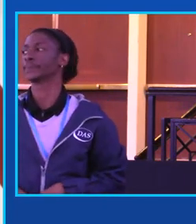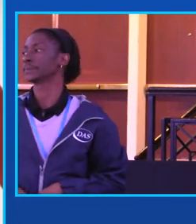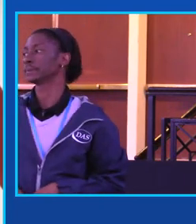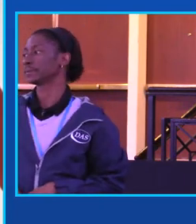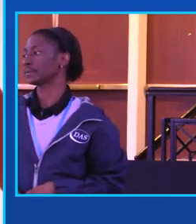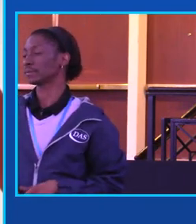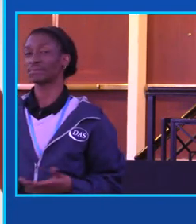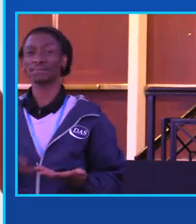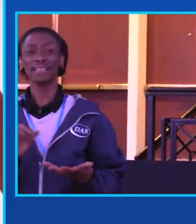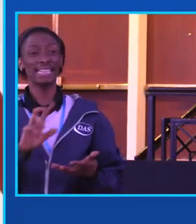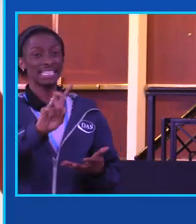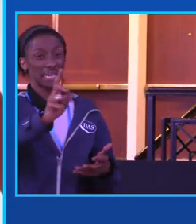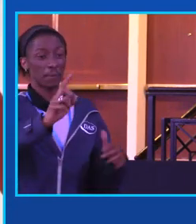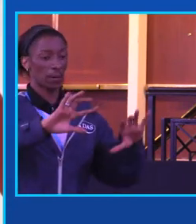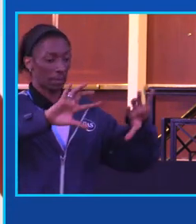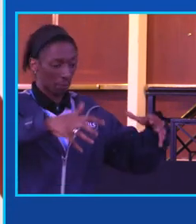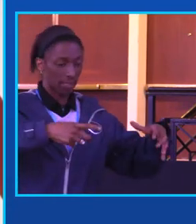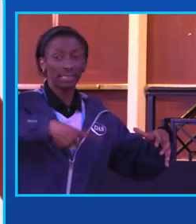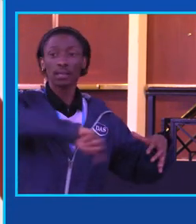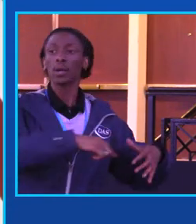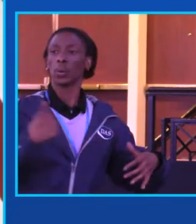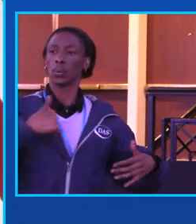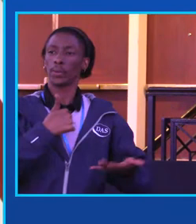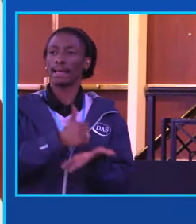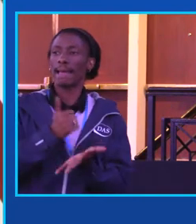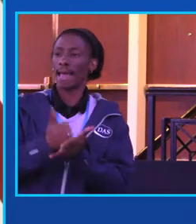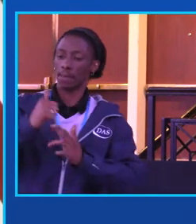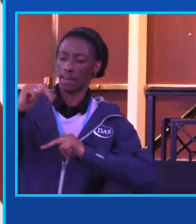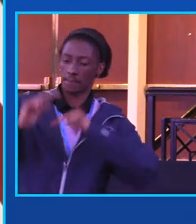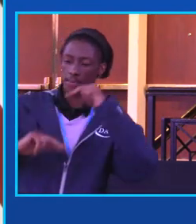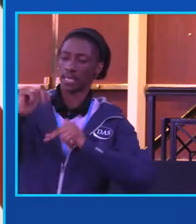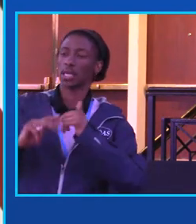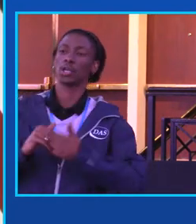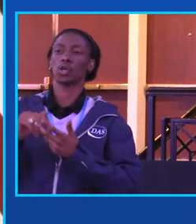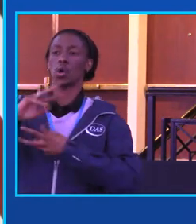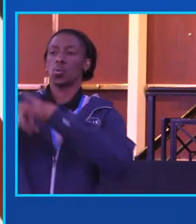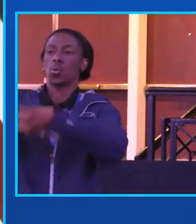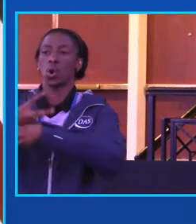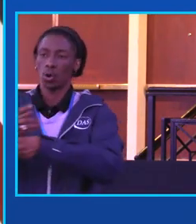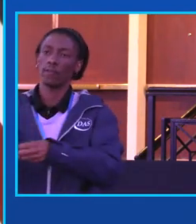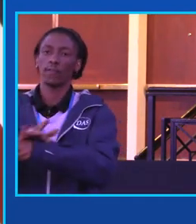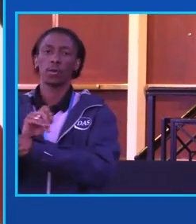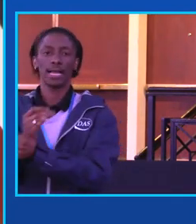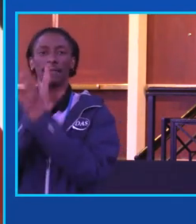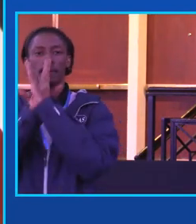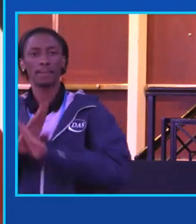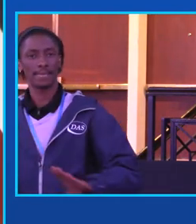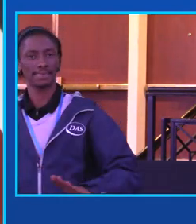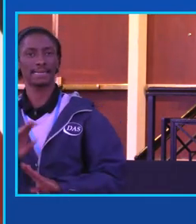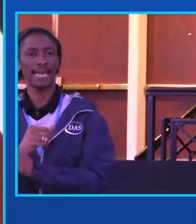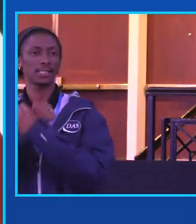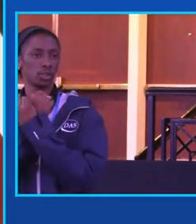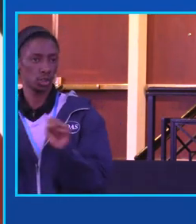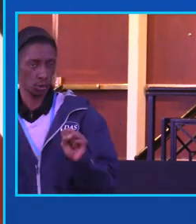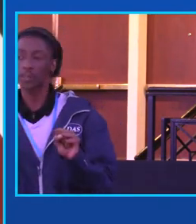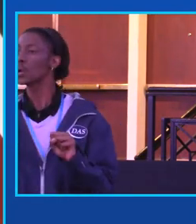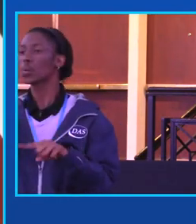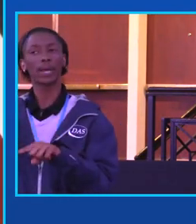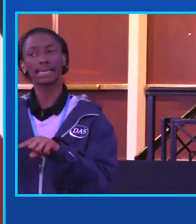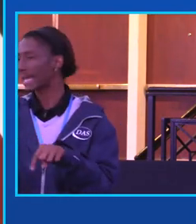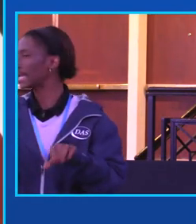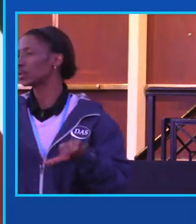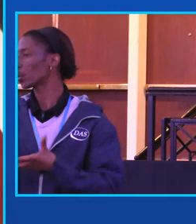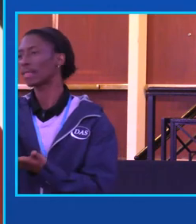And it's the Democratic Party that helps build a world of peace and security, and we cannot do it without your